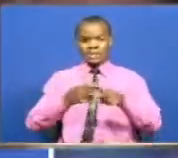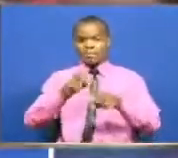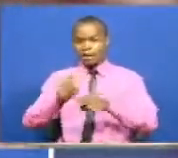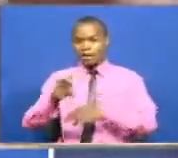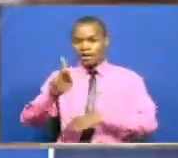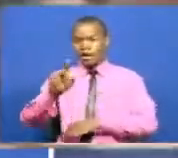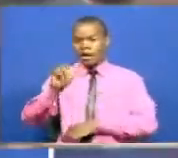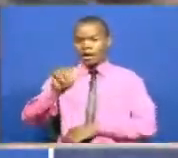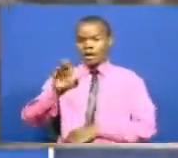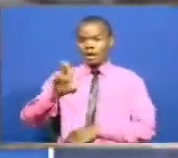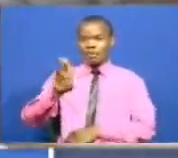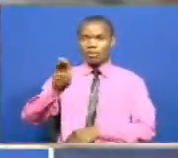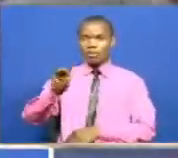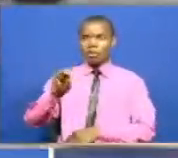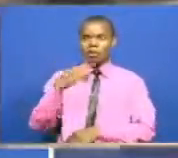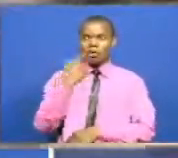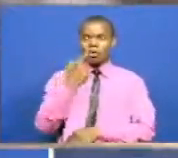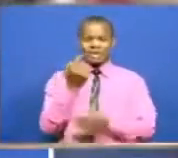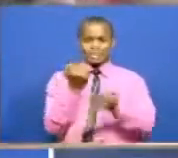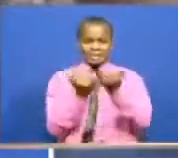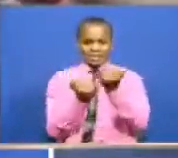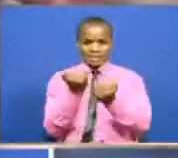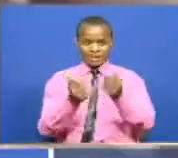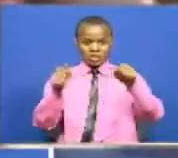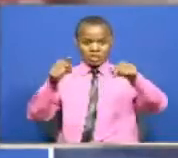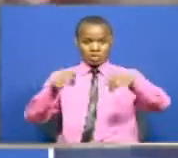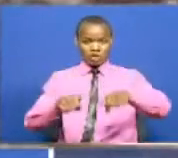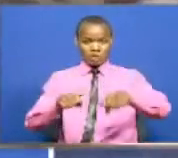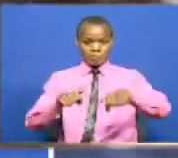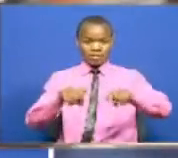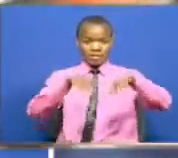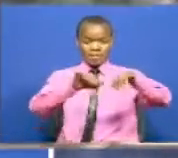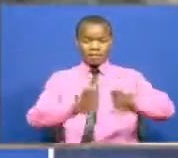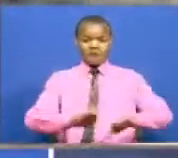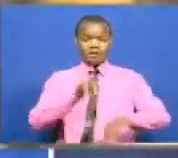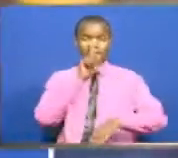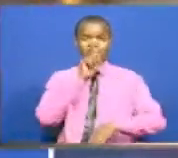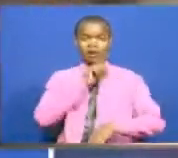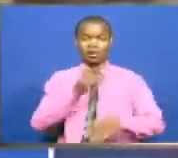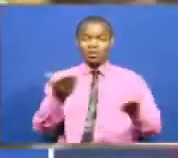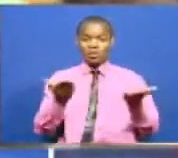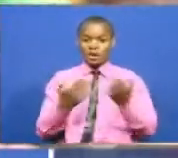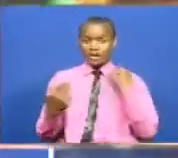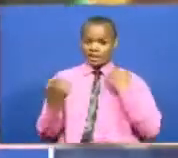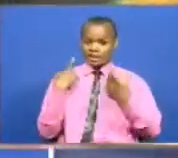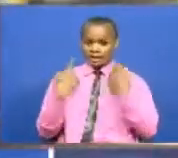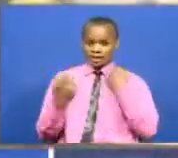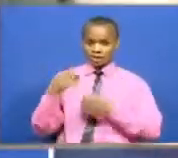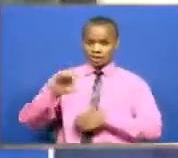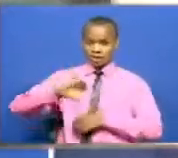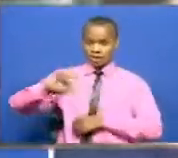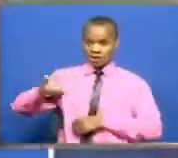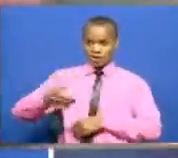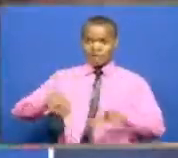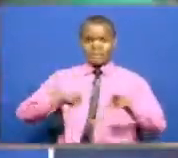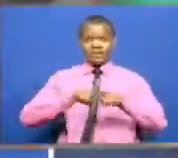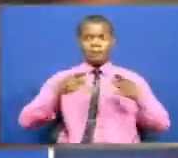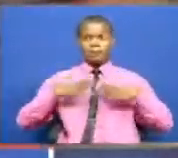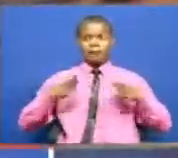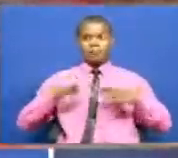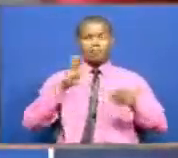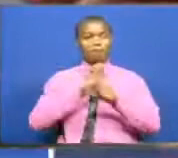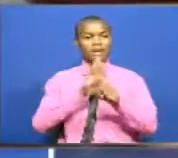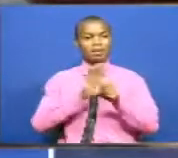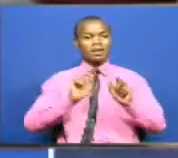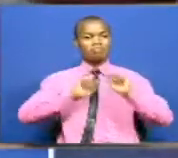Stars, held on Saturday at Kapchelanga grounds in Kipkelion East constituency, Kericho County, and attended by thousands of